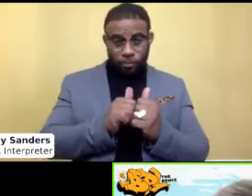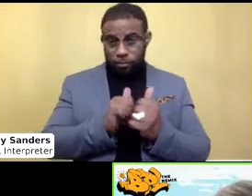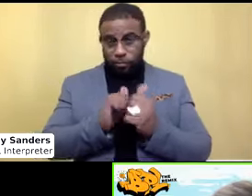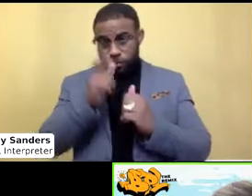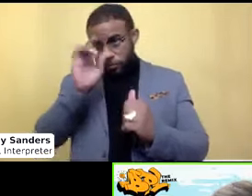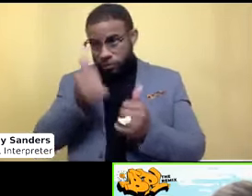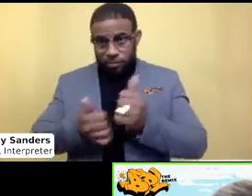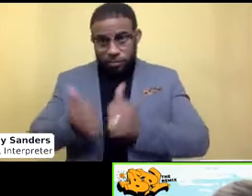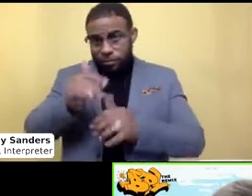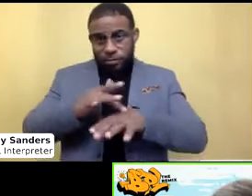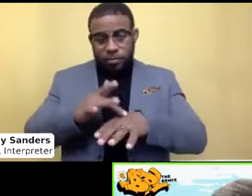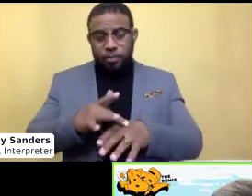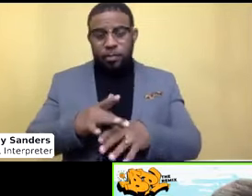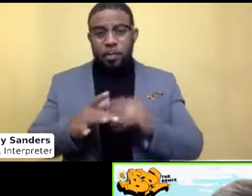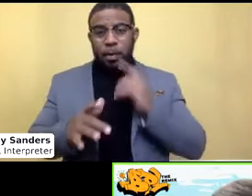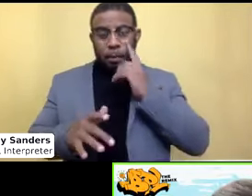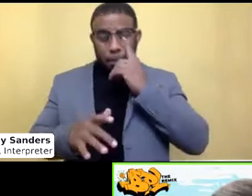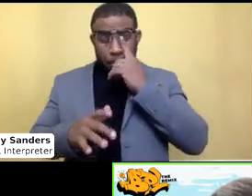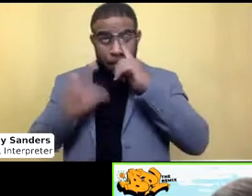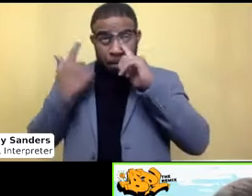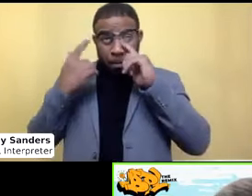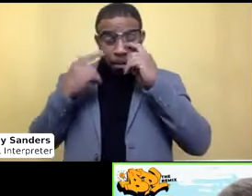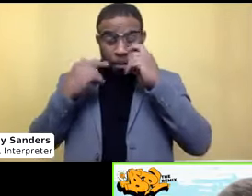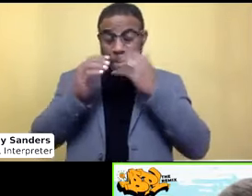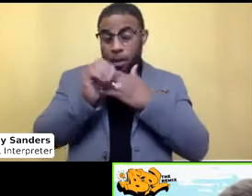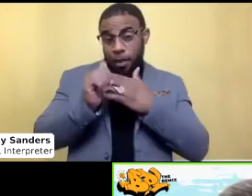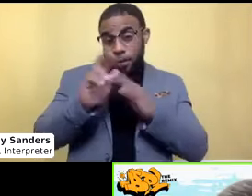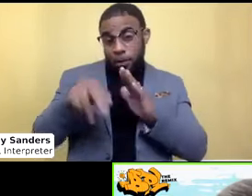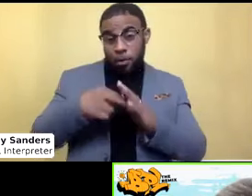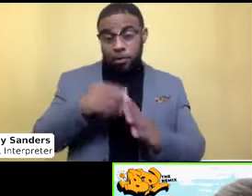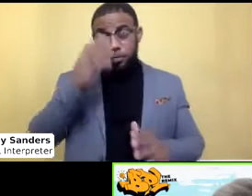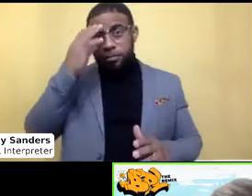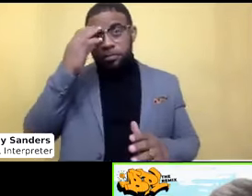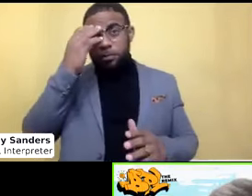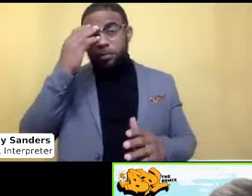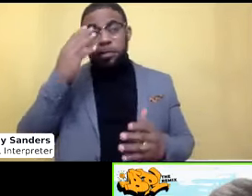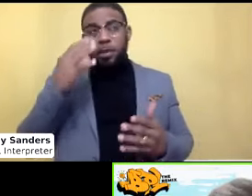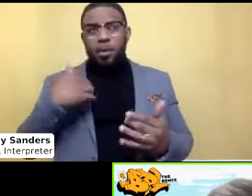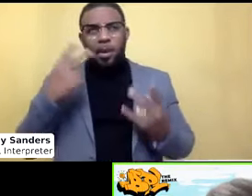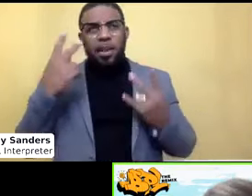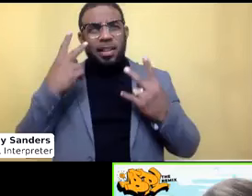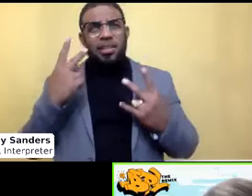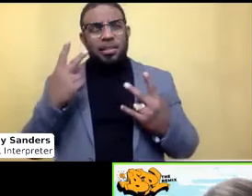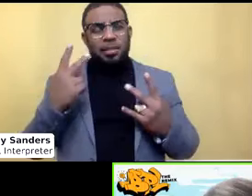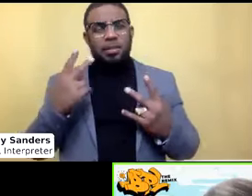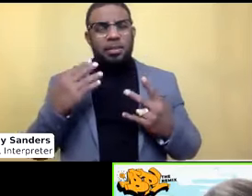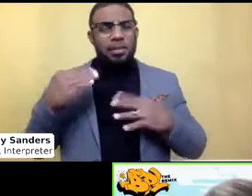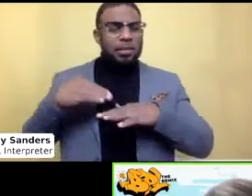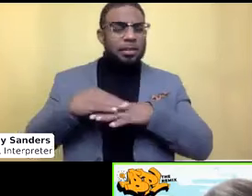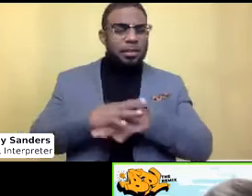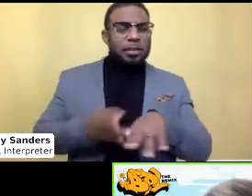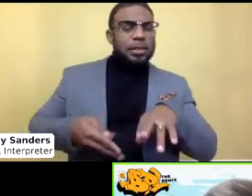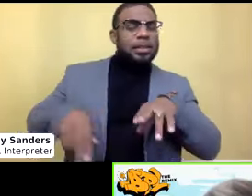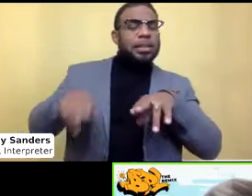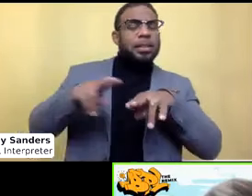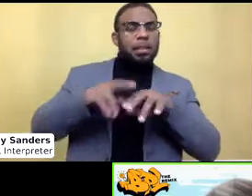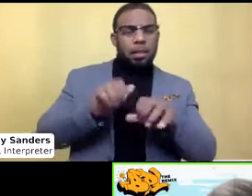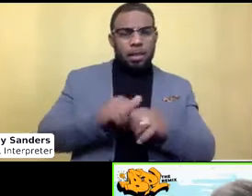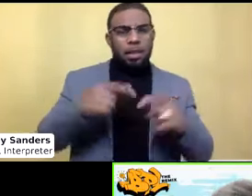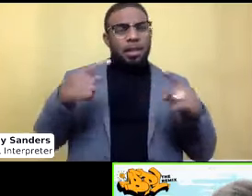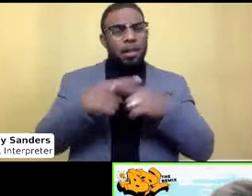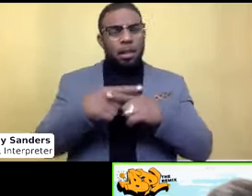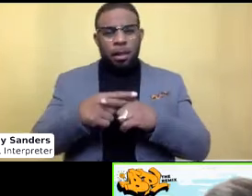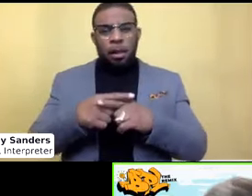that space as well, for that leadership role. And we see an increase in the